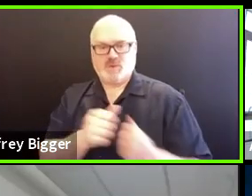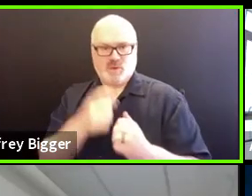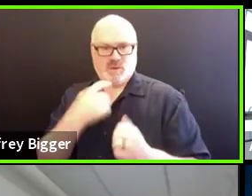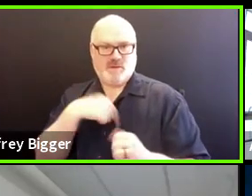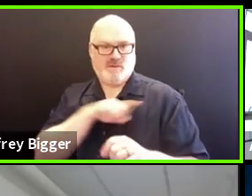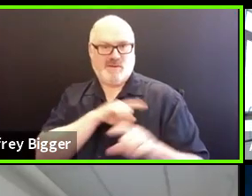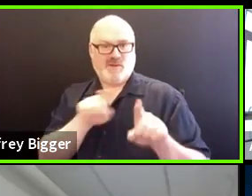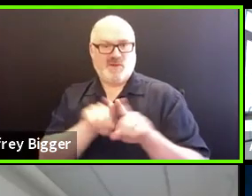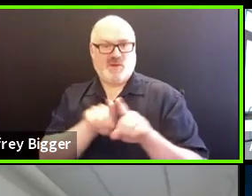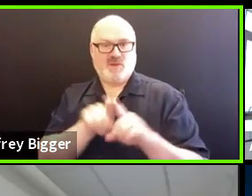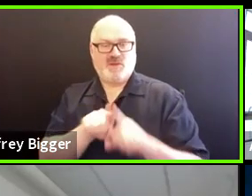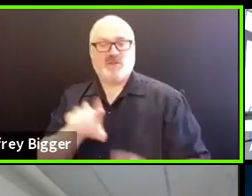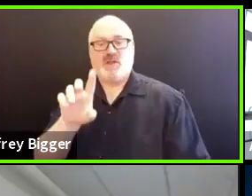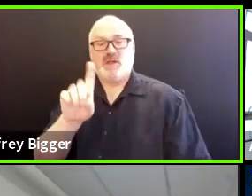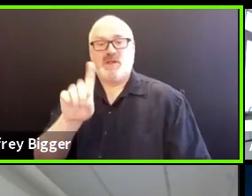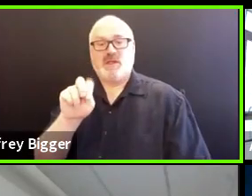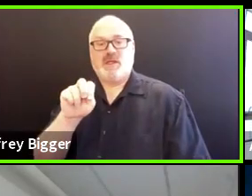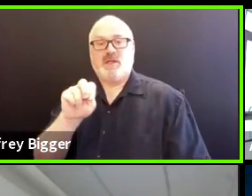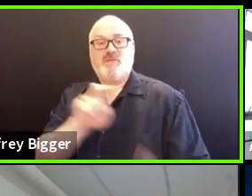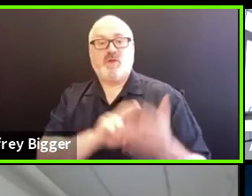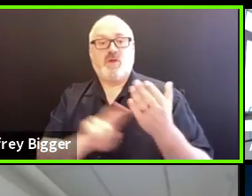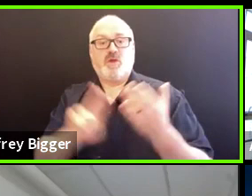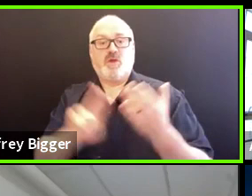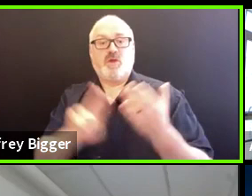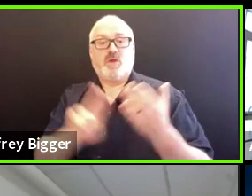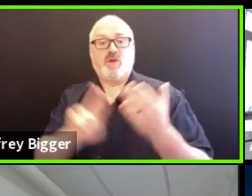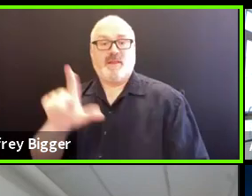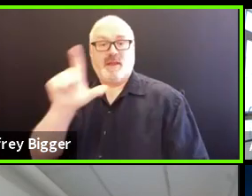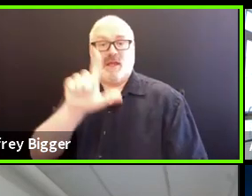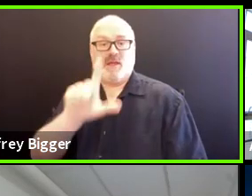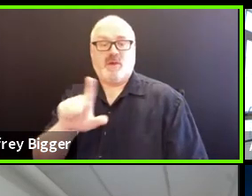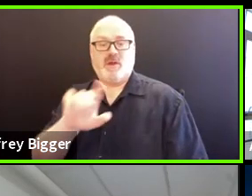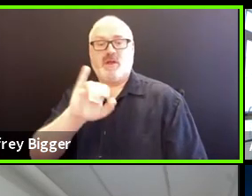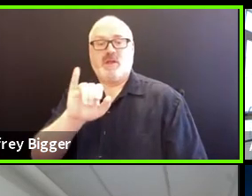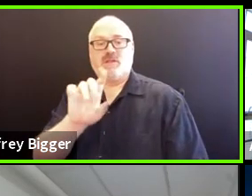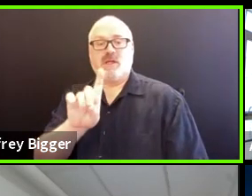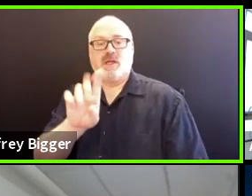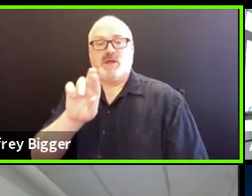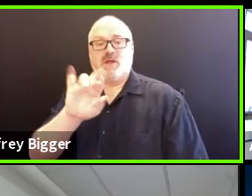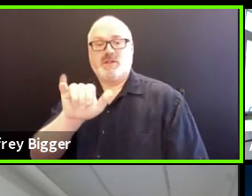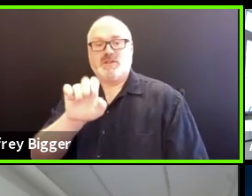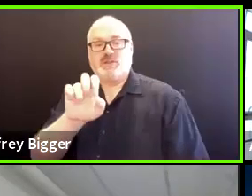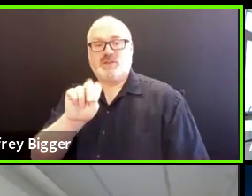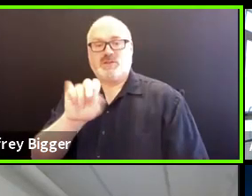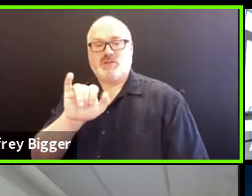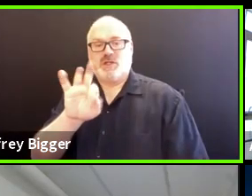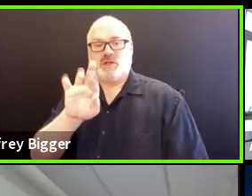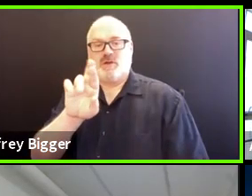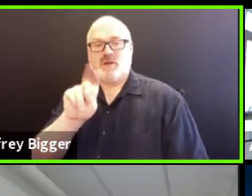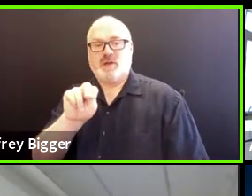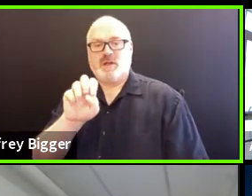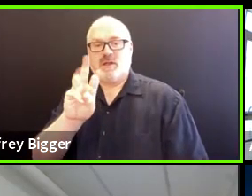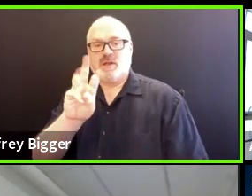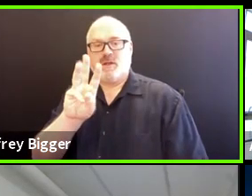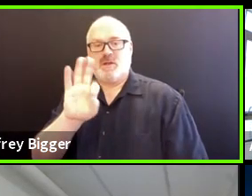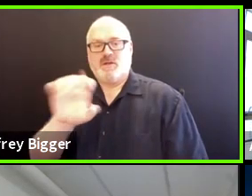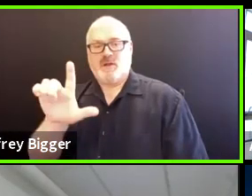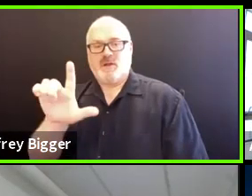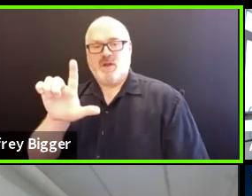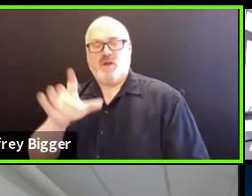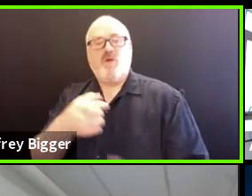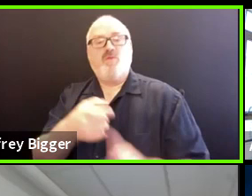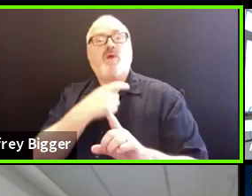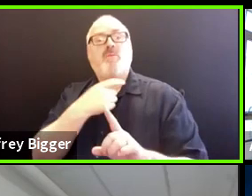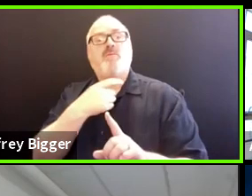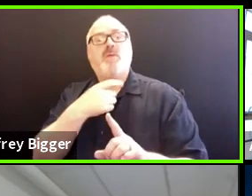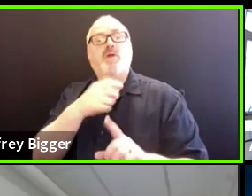then Dean of the University Libraries is Dr. Jennifer Neutfall. And she comes to the university from